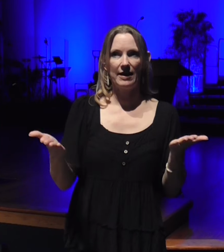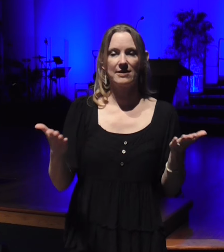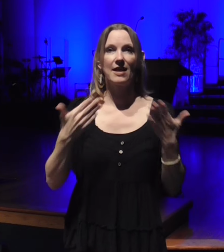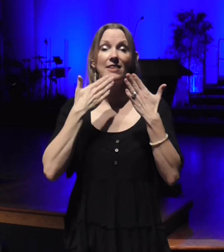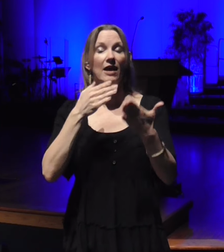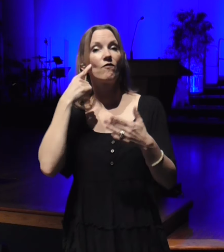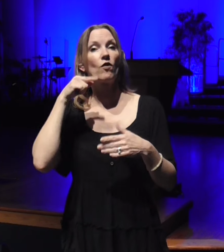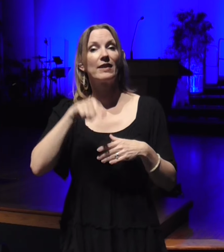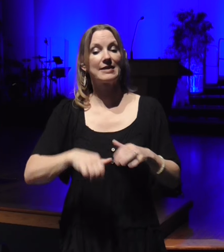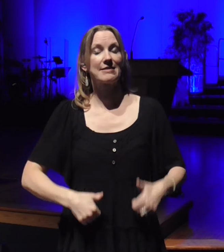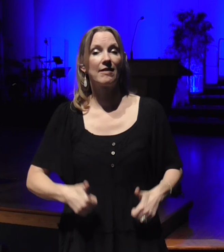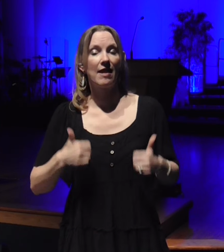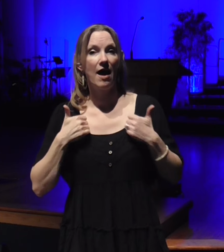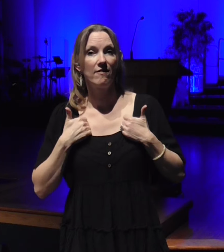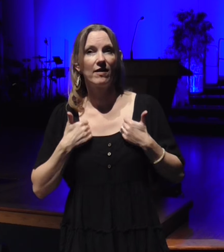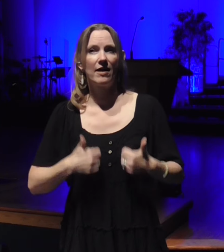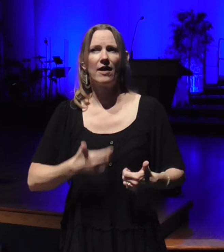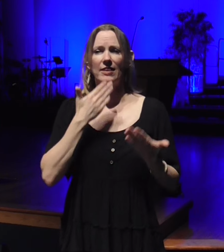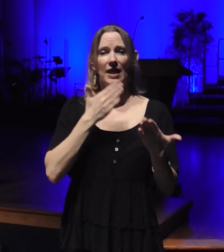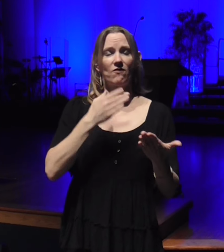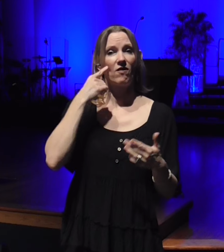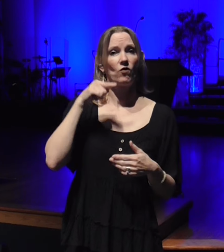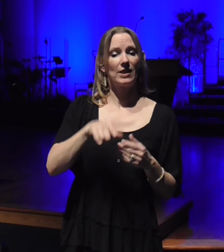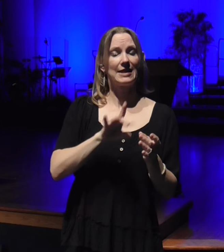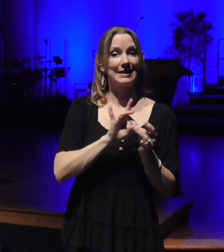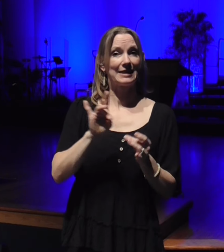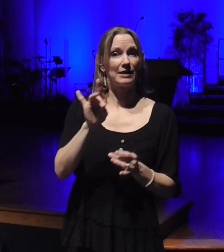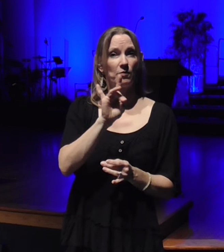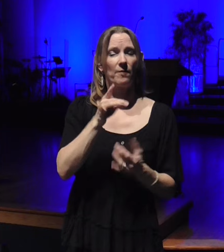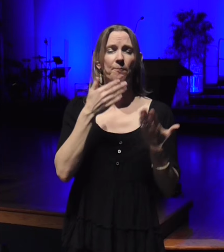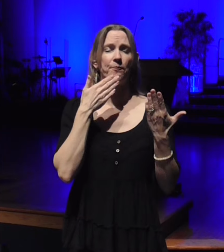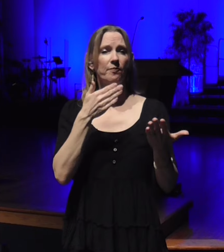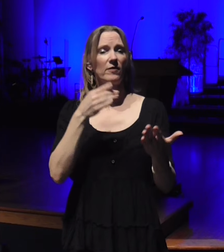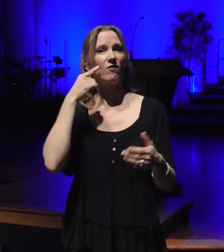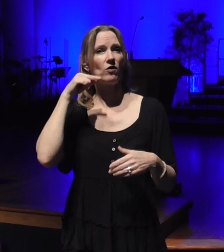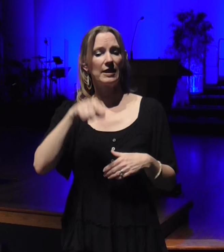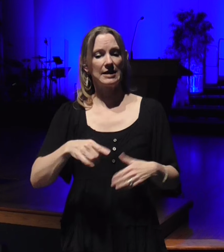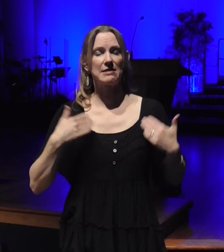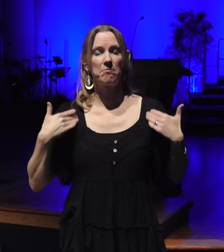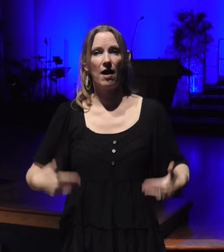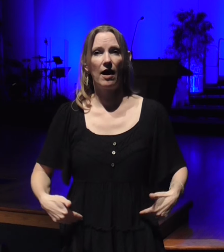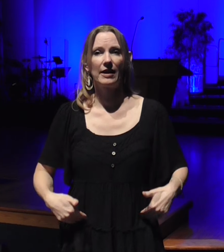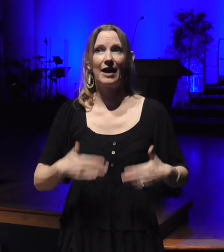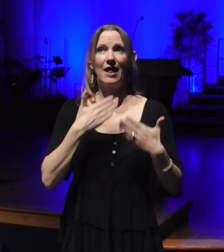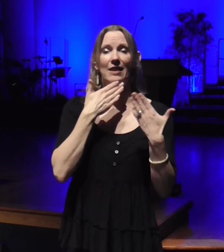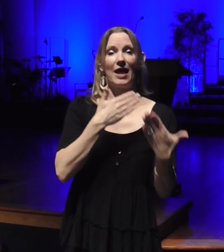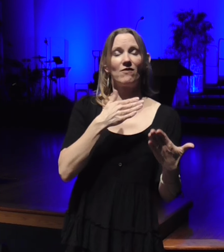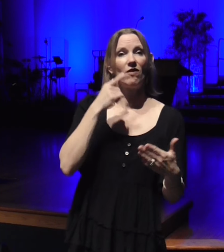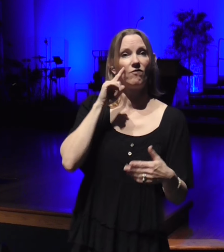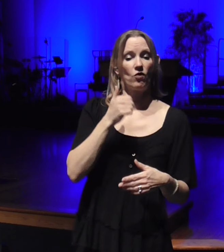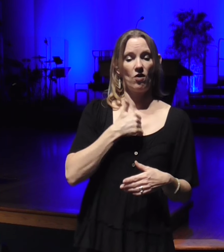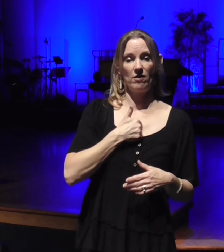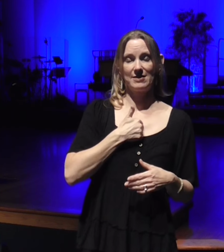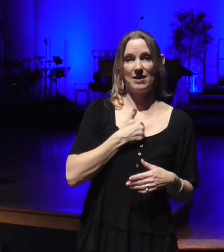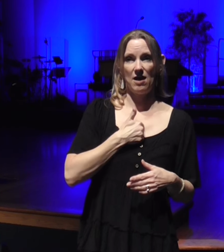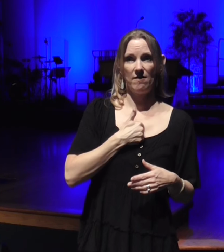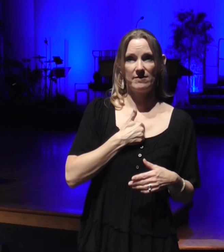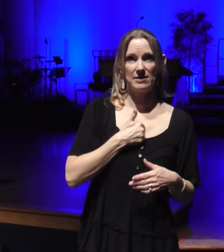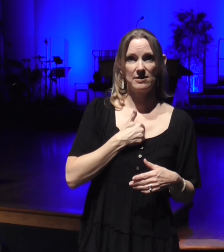Thankful for this life, thankful for this spirit, thankful for this body, thankful for